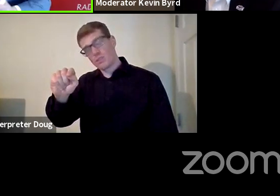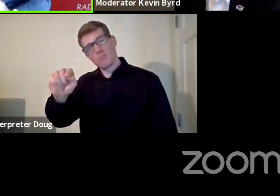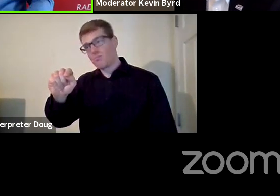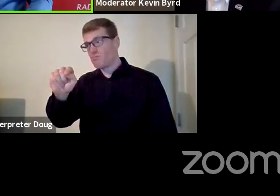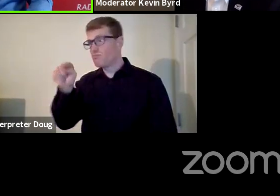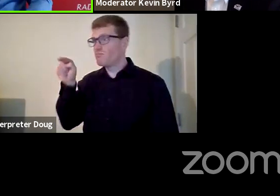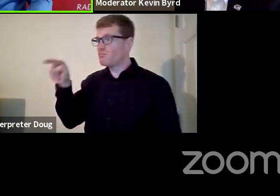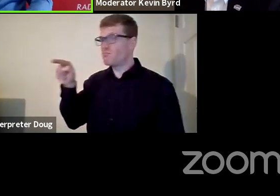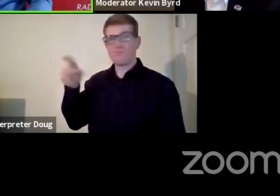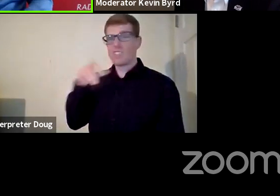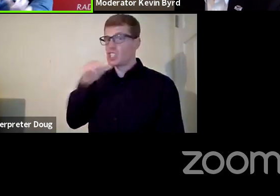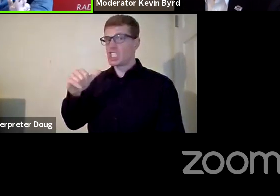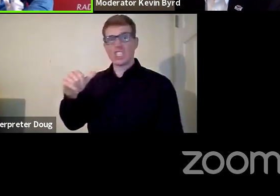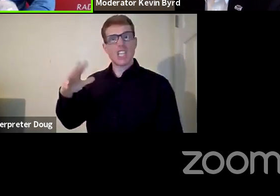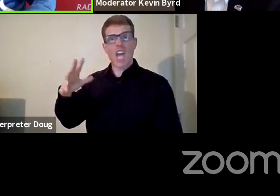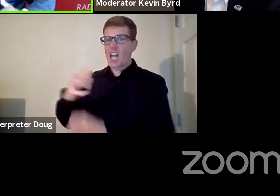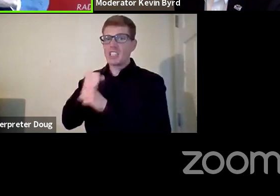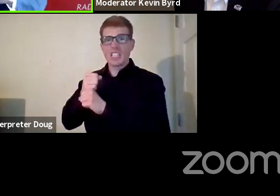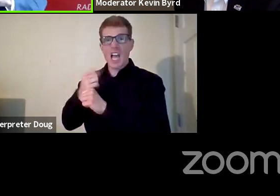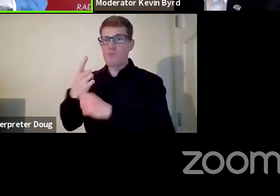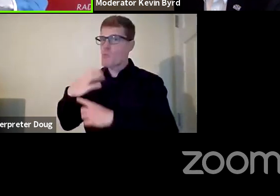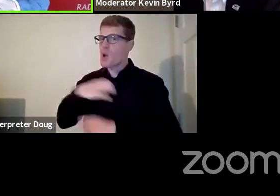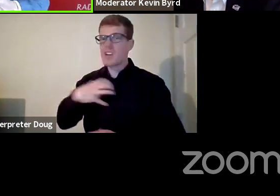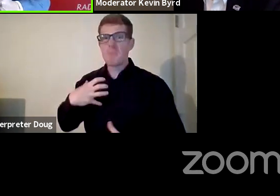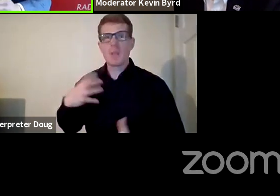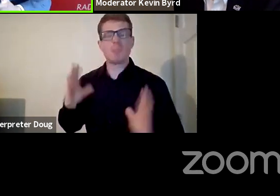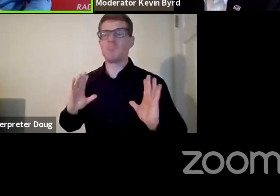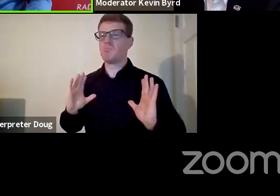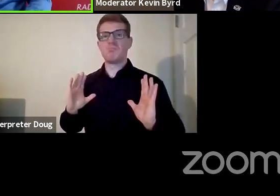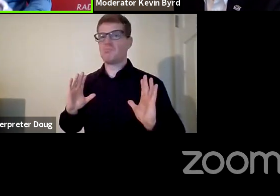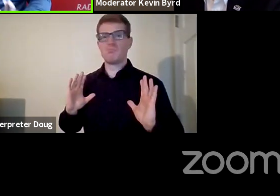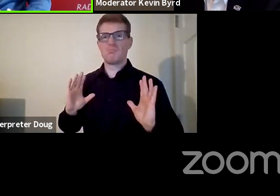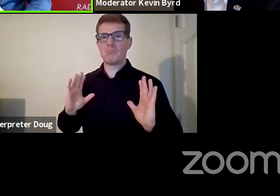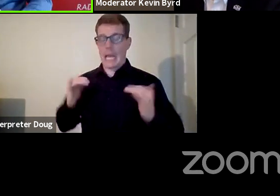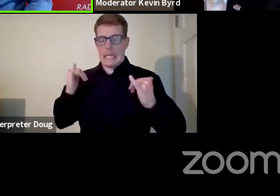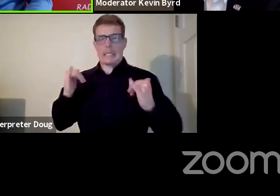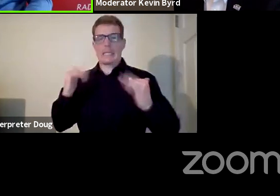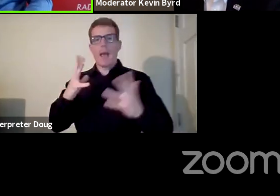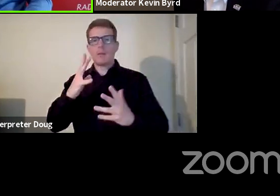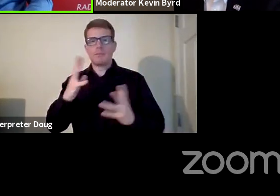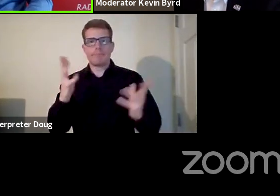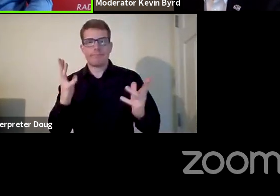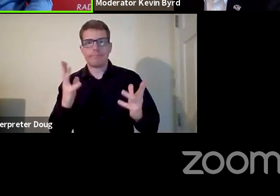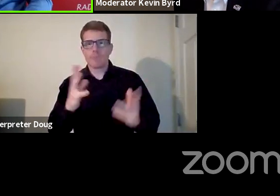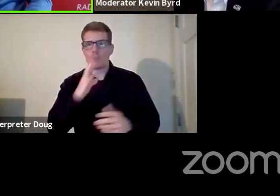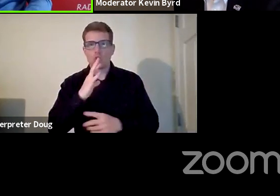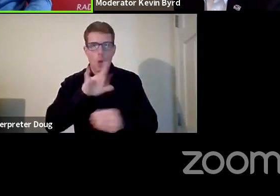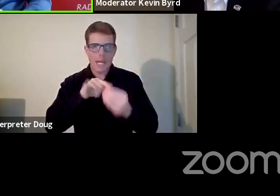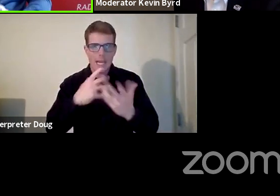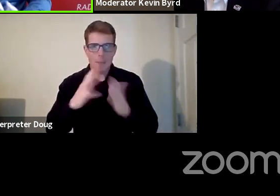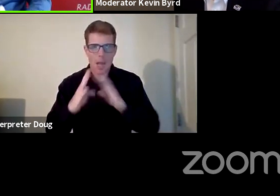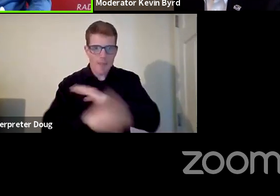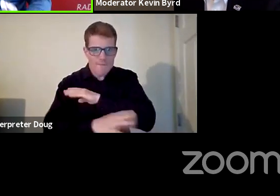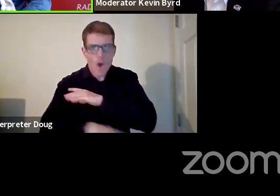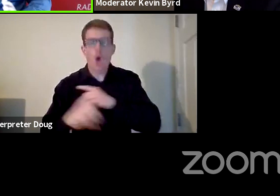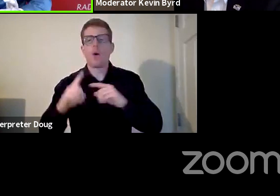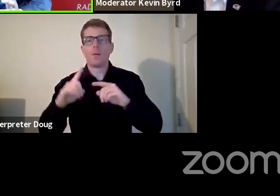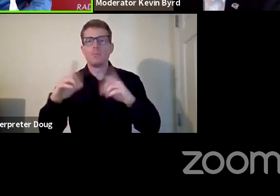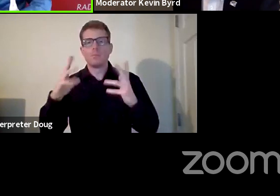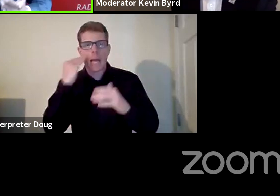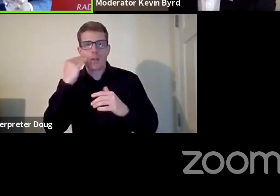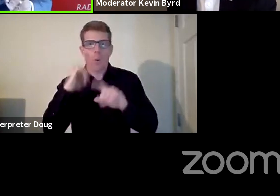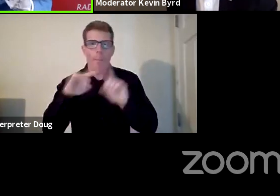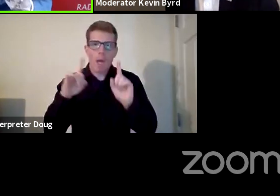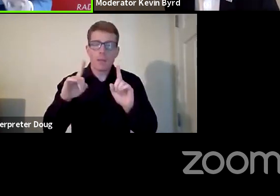to moving online. Now, of course, we're now talking about the fall, but as we went through that period, the compassion that